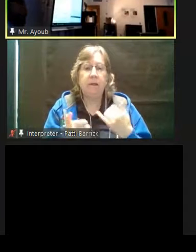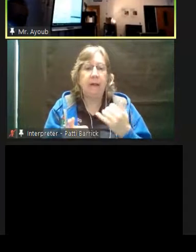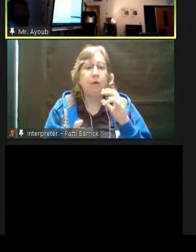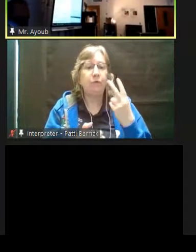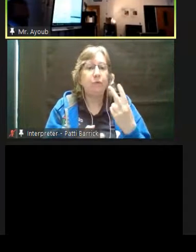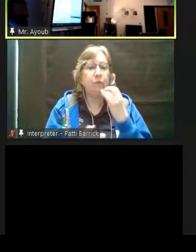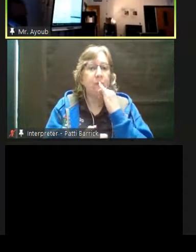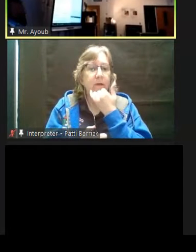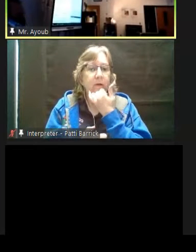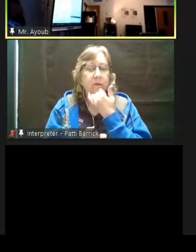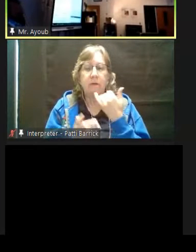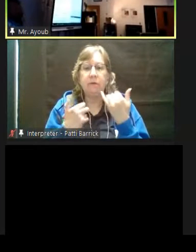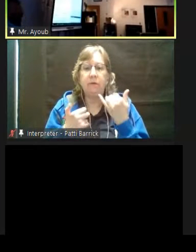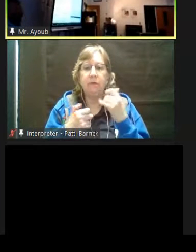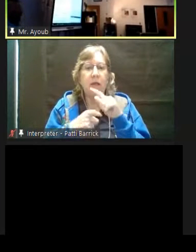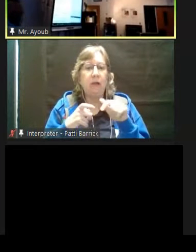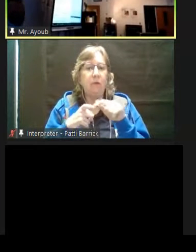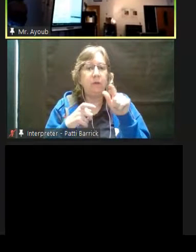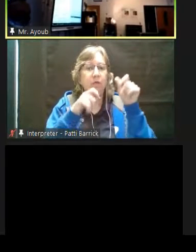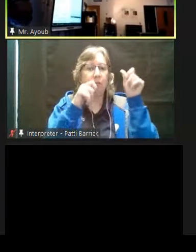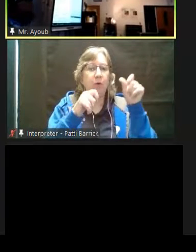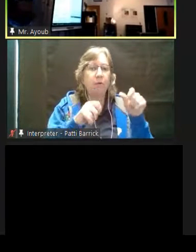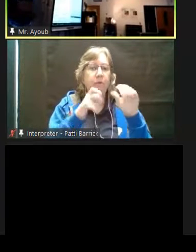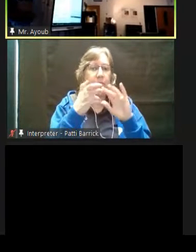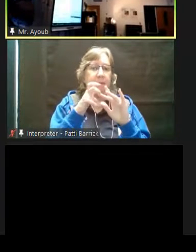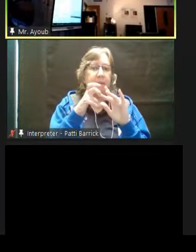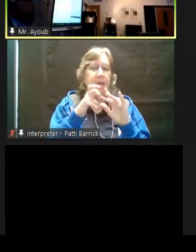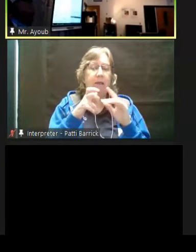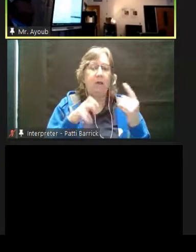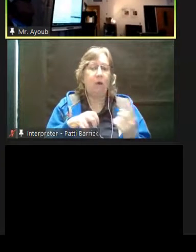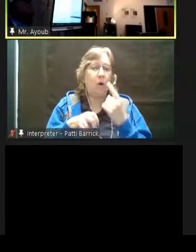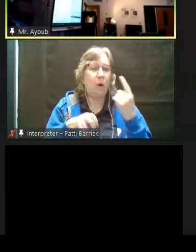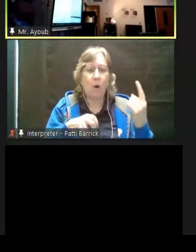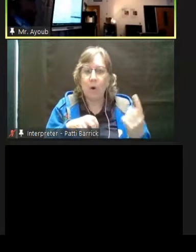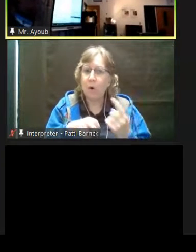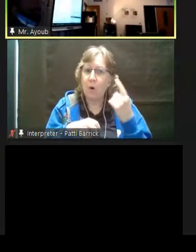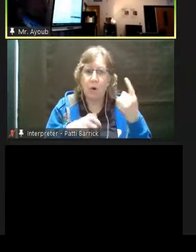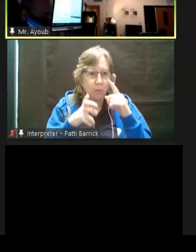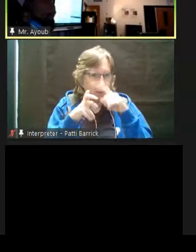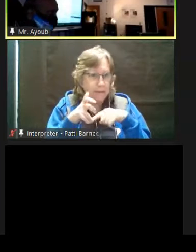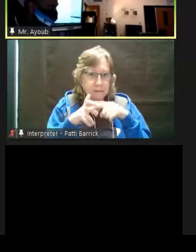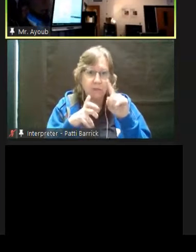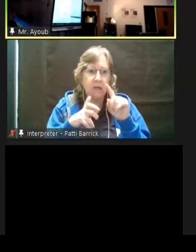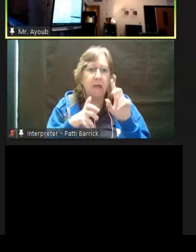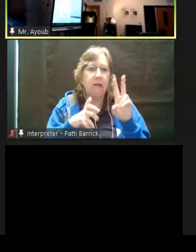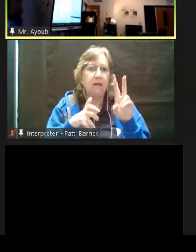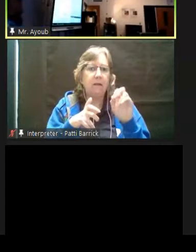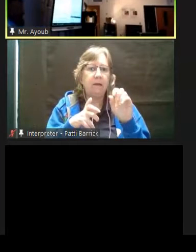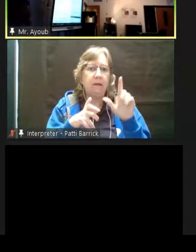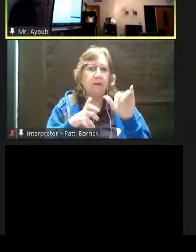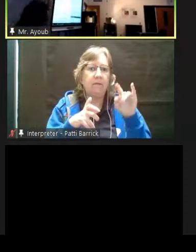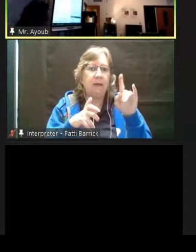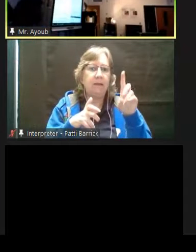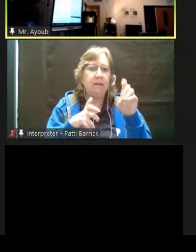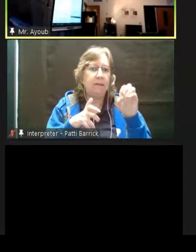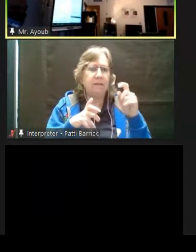So what you want to remember is when you're posting a website, always validate before you post your final, because there's going to be errors on